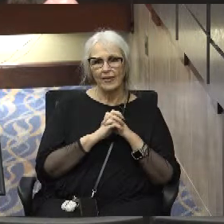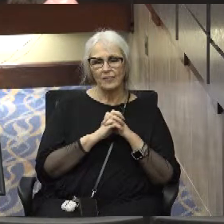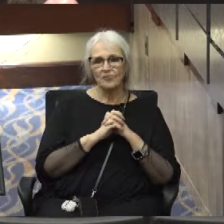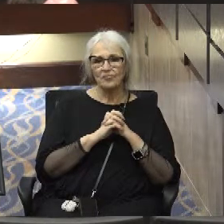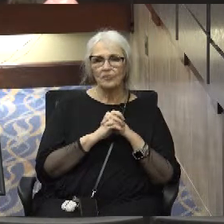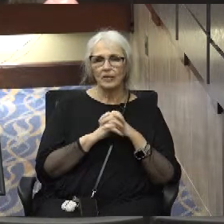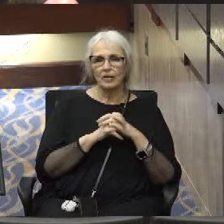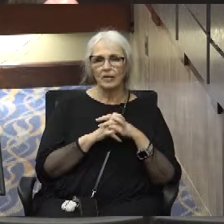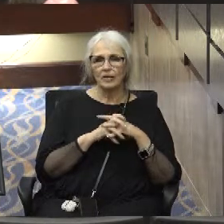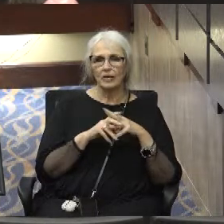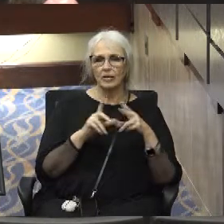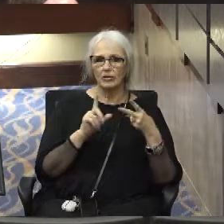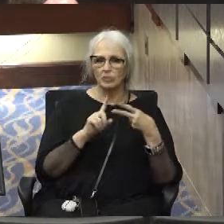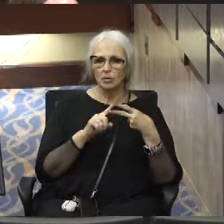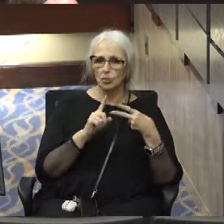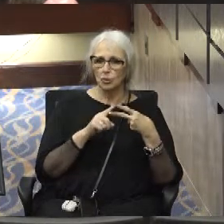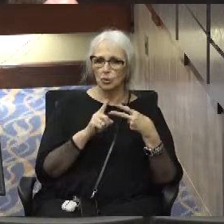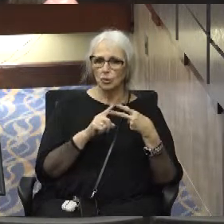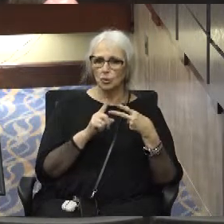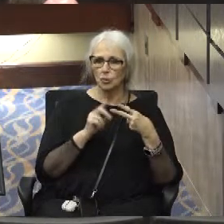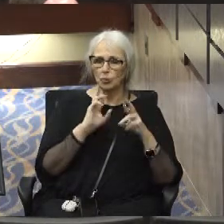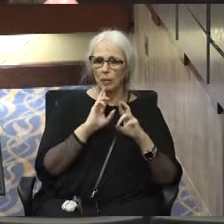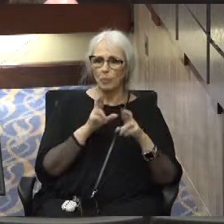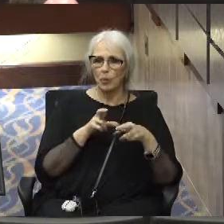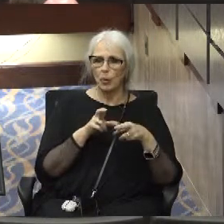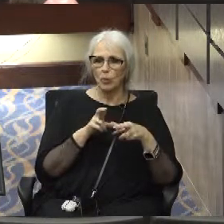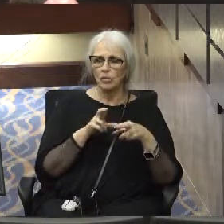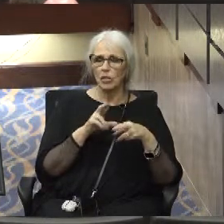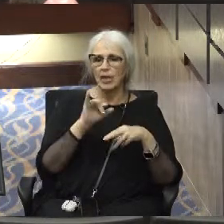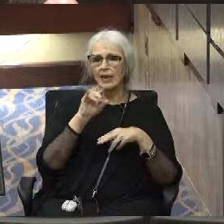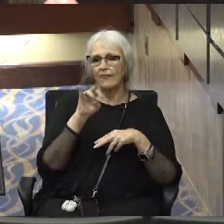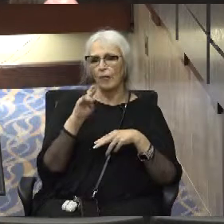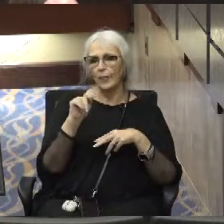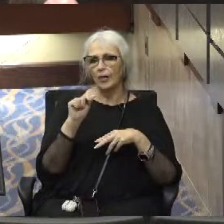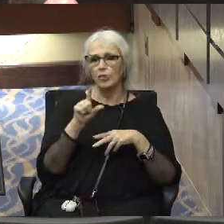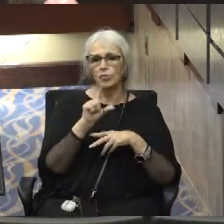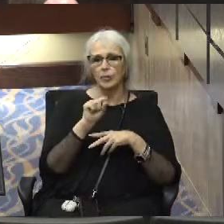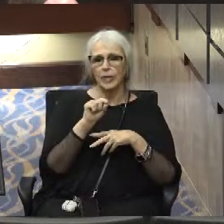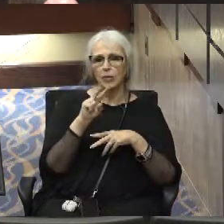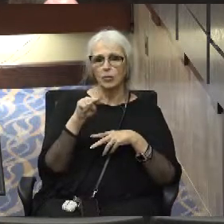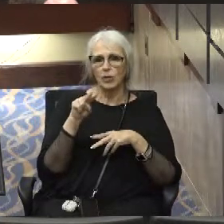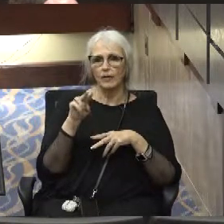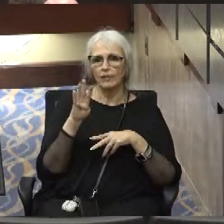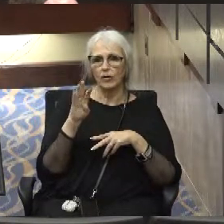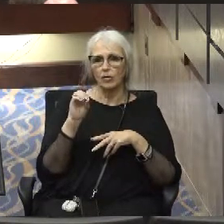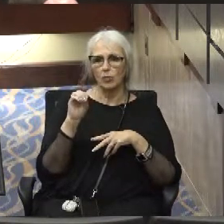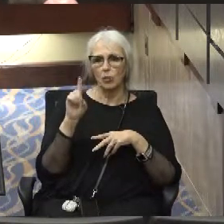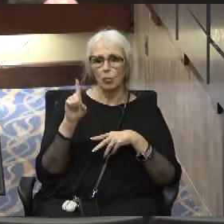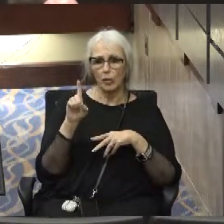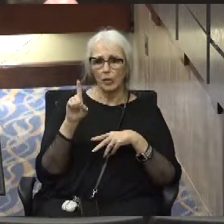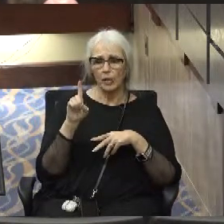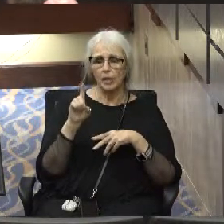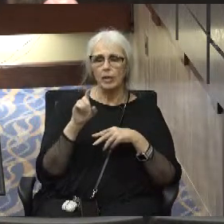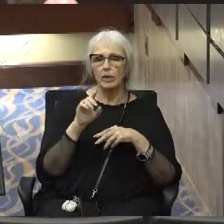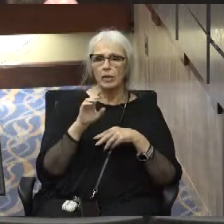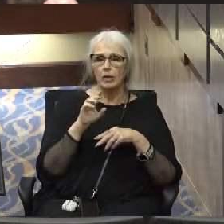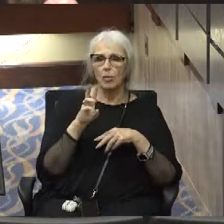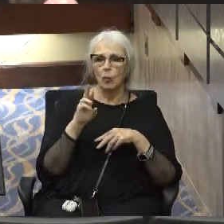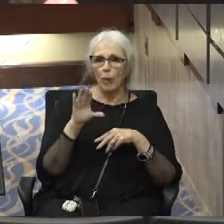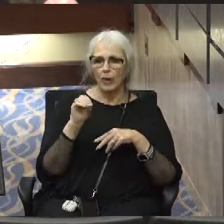There are 2 informal reports in the packet today. Informal report 2022-401, it outlines the upcoming Waco